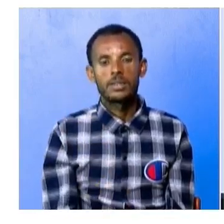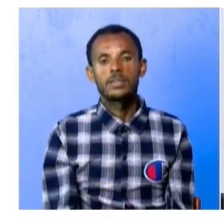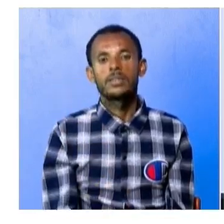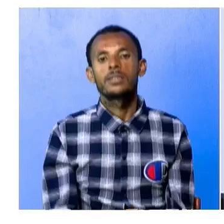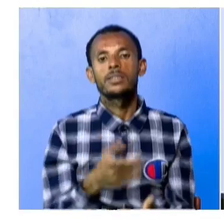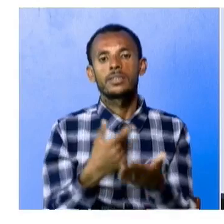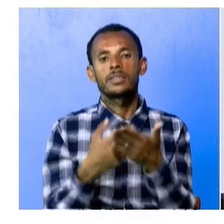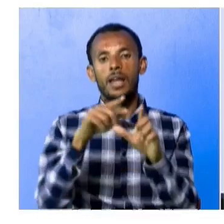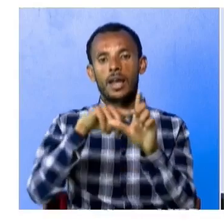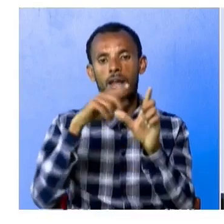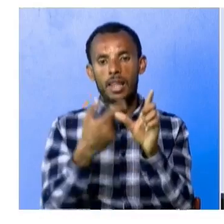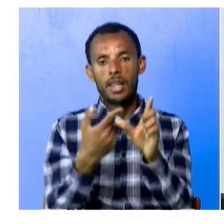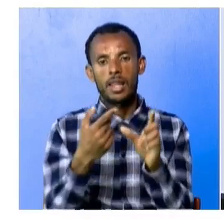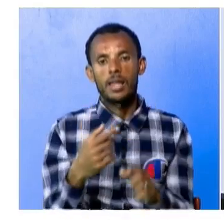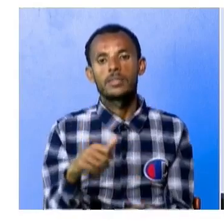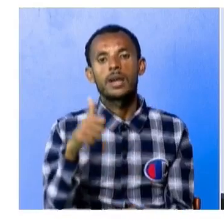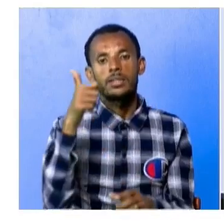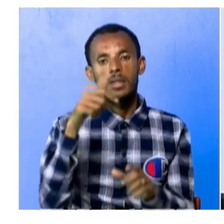Assume this angle is